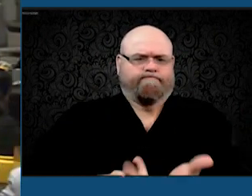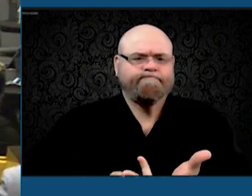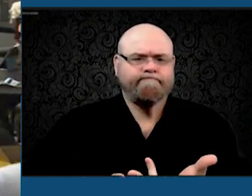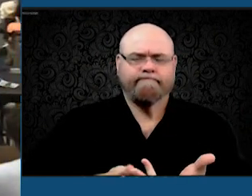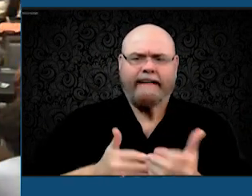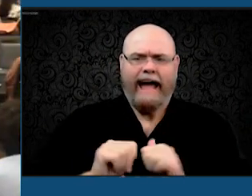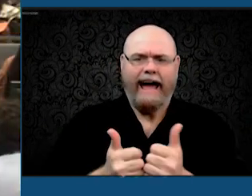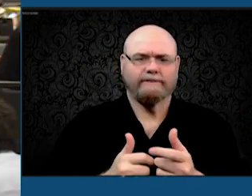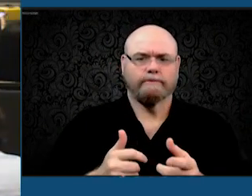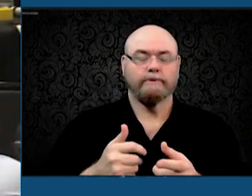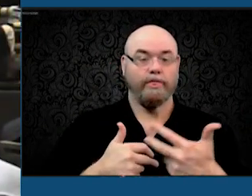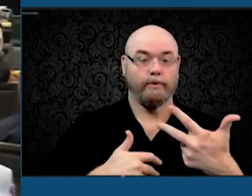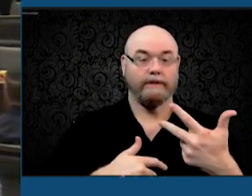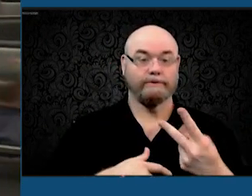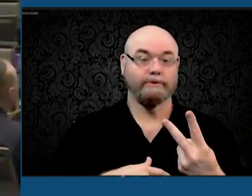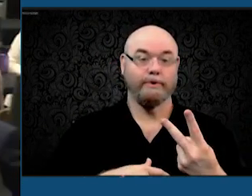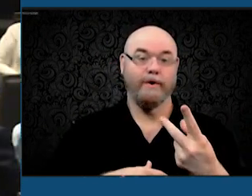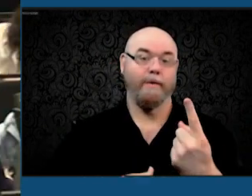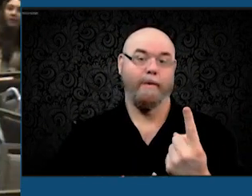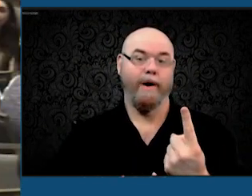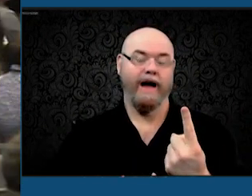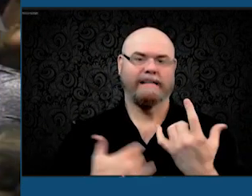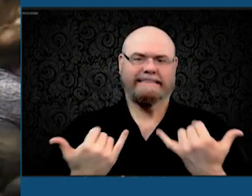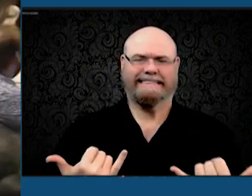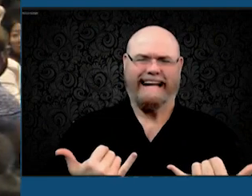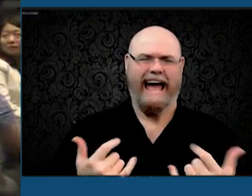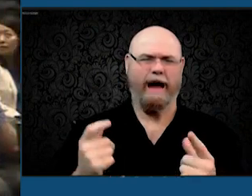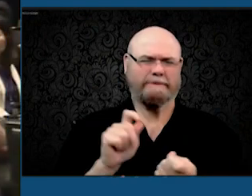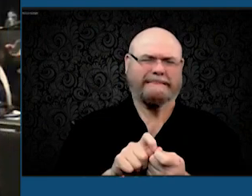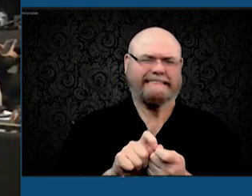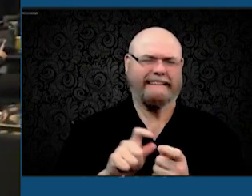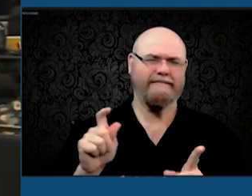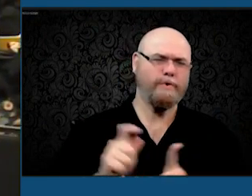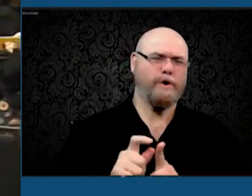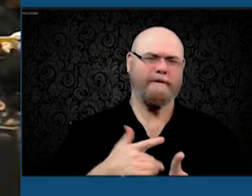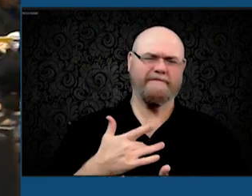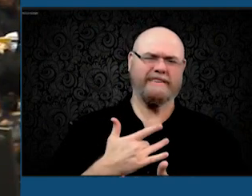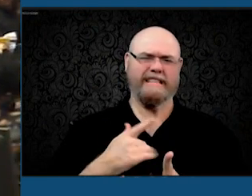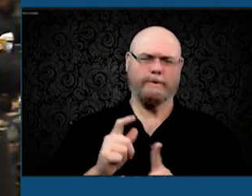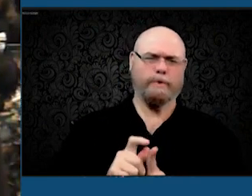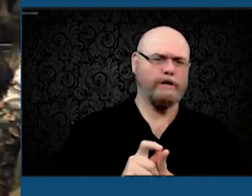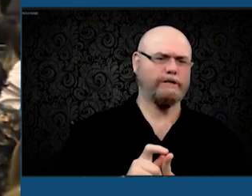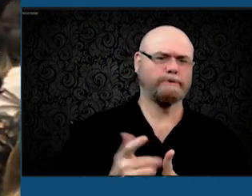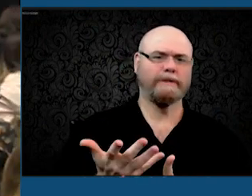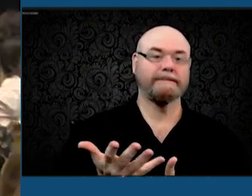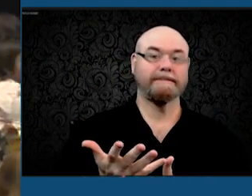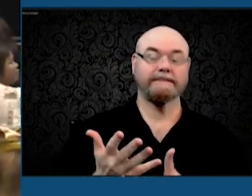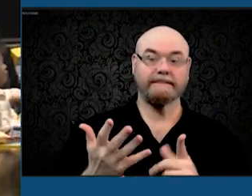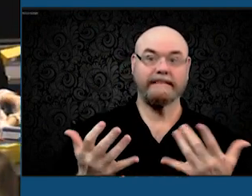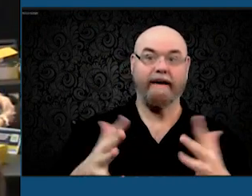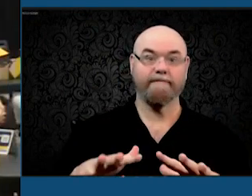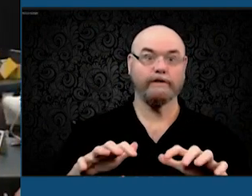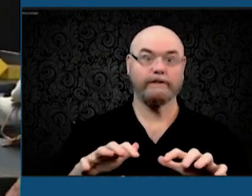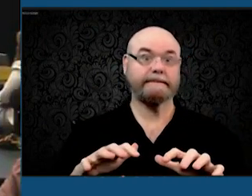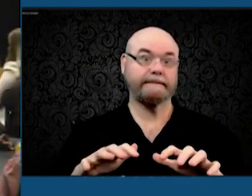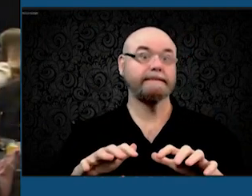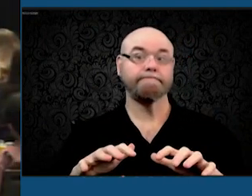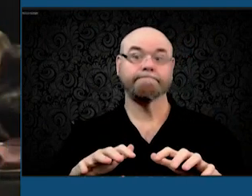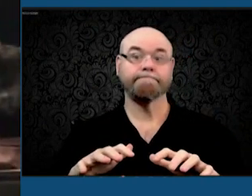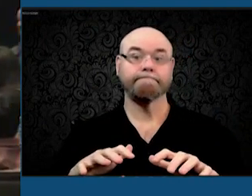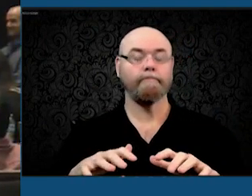2 seconds. I want that specific feeling word. Freeze. Honest raise of